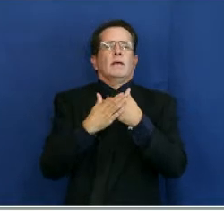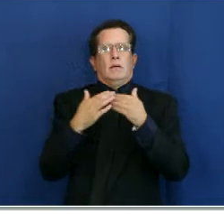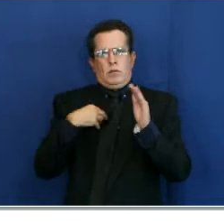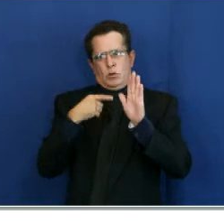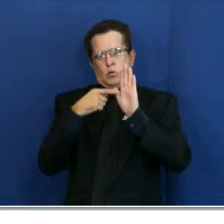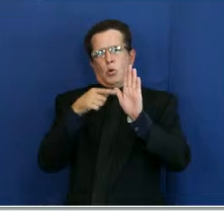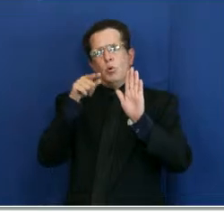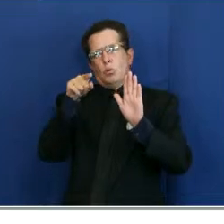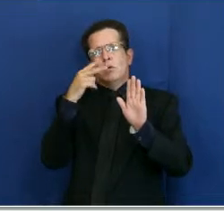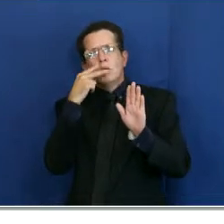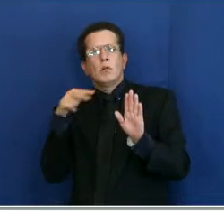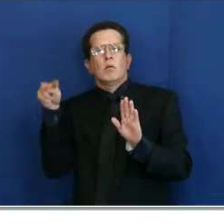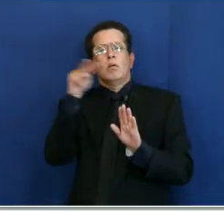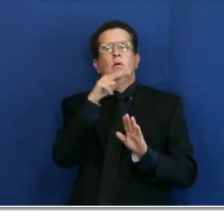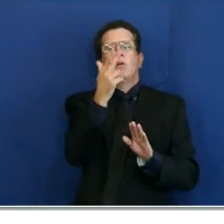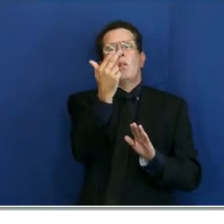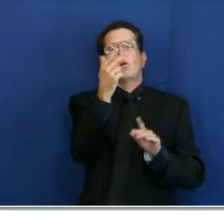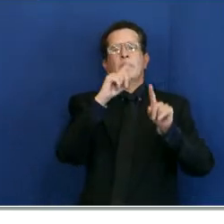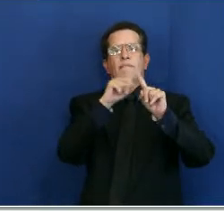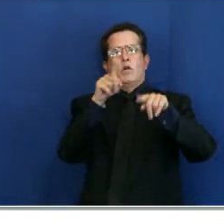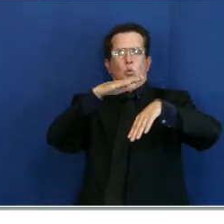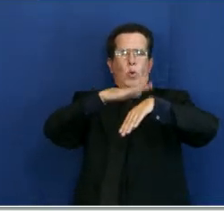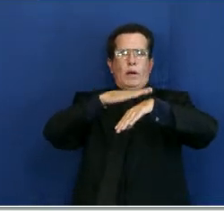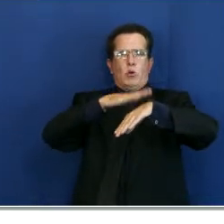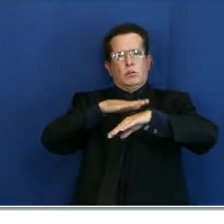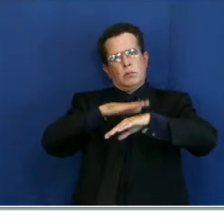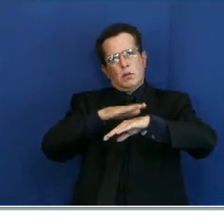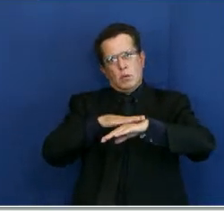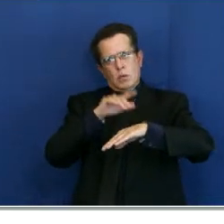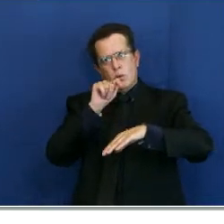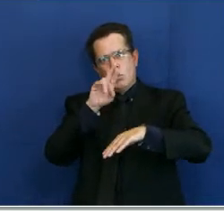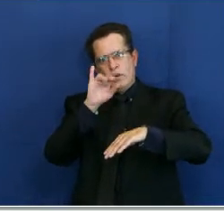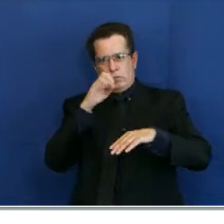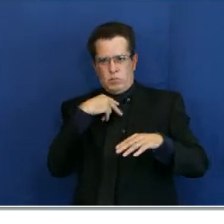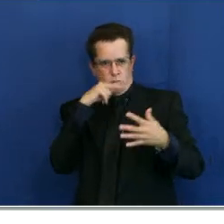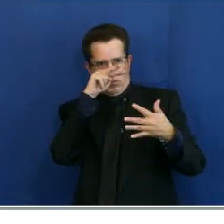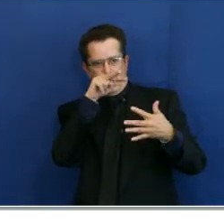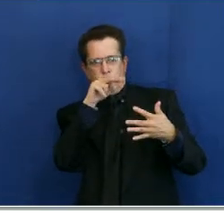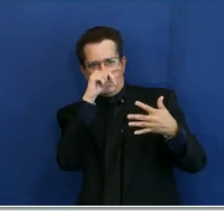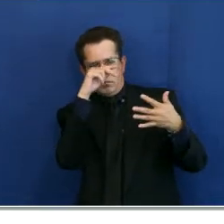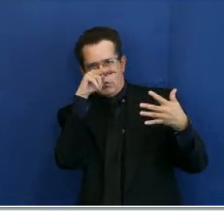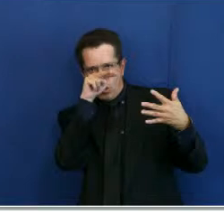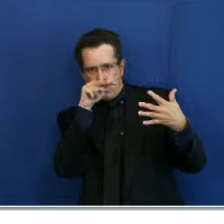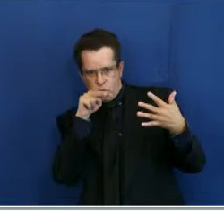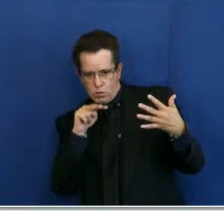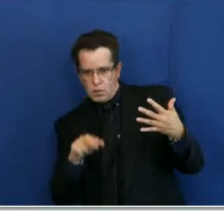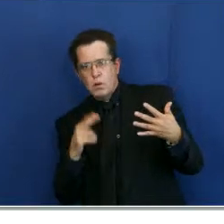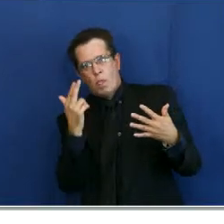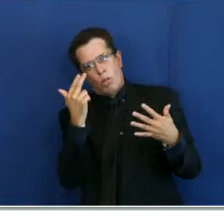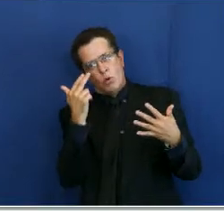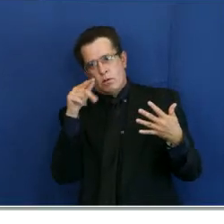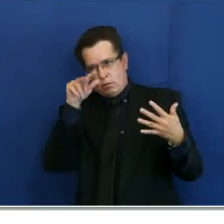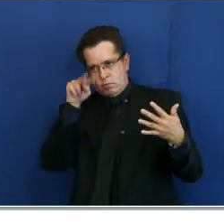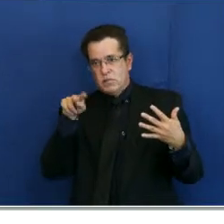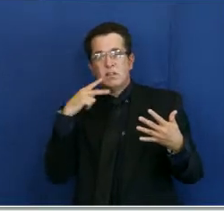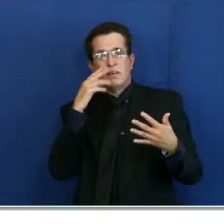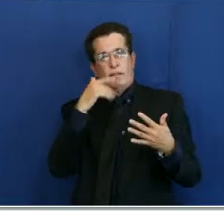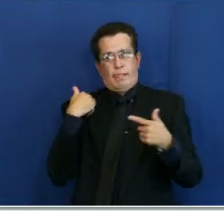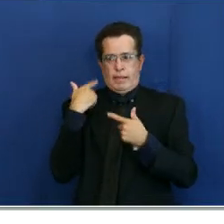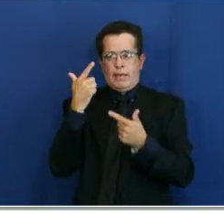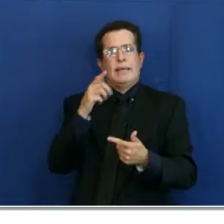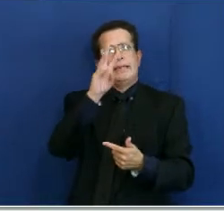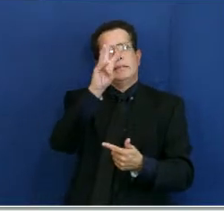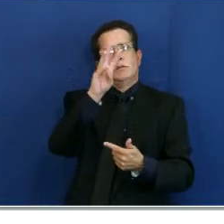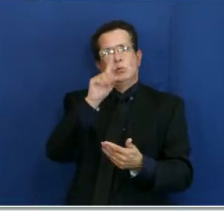to review our 13 triggers, and we are very happy to announce that in the last 6 weeks or so, we had